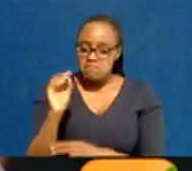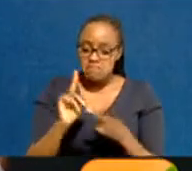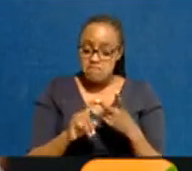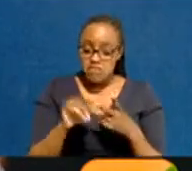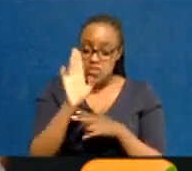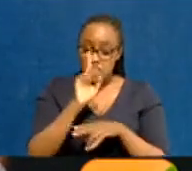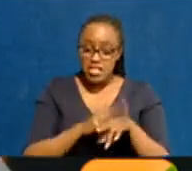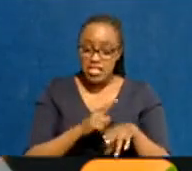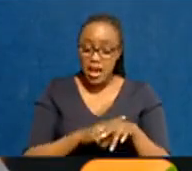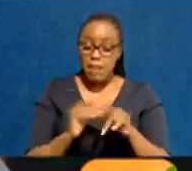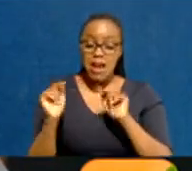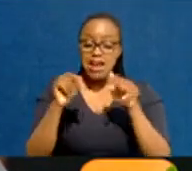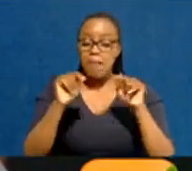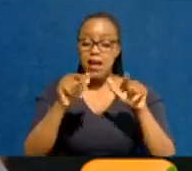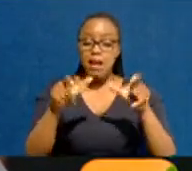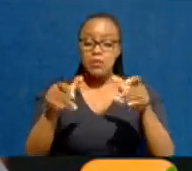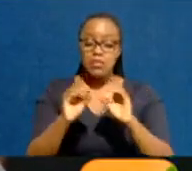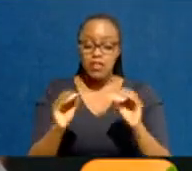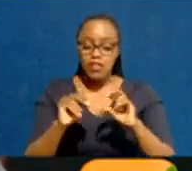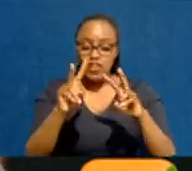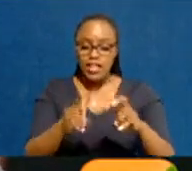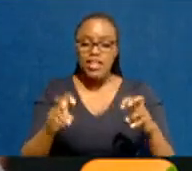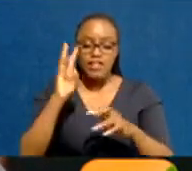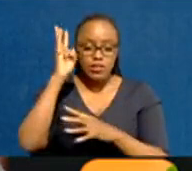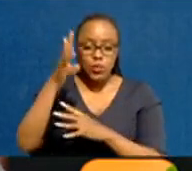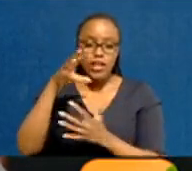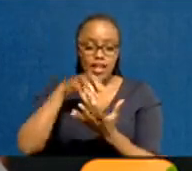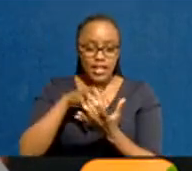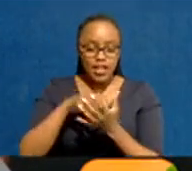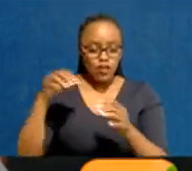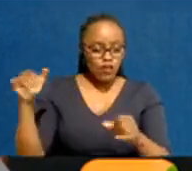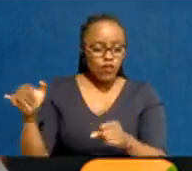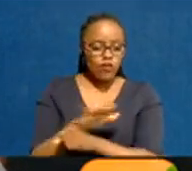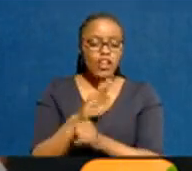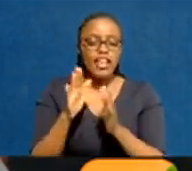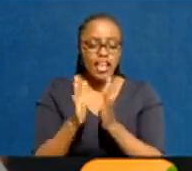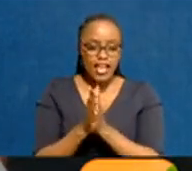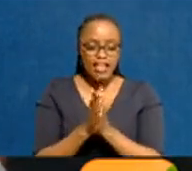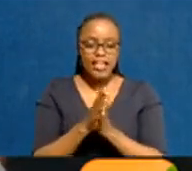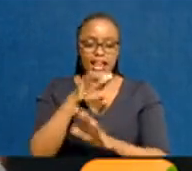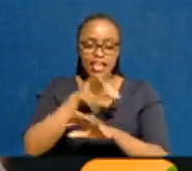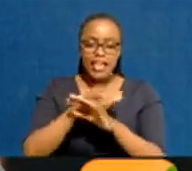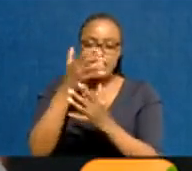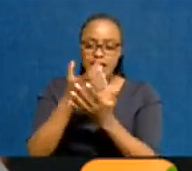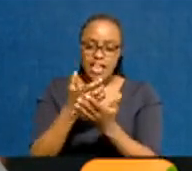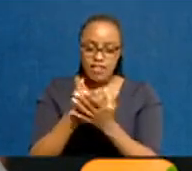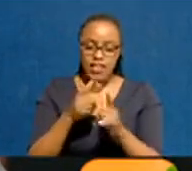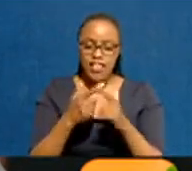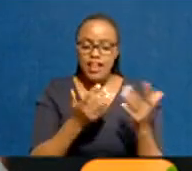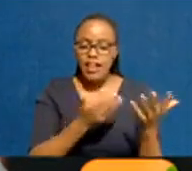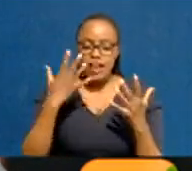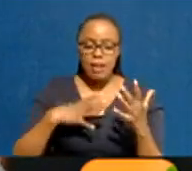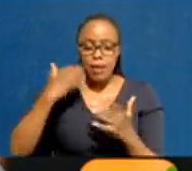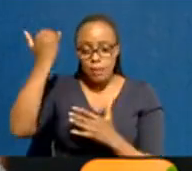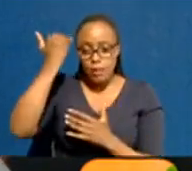spend time on the press, who will investigate cases properly, get evidence and take people to court and